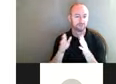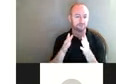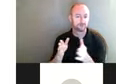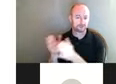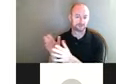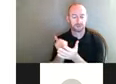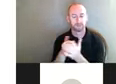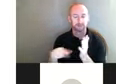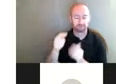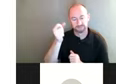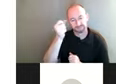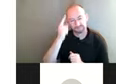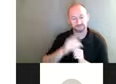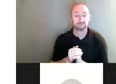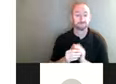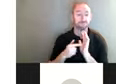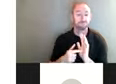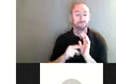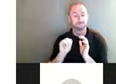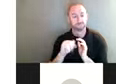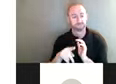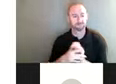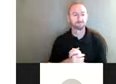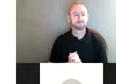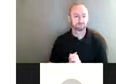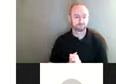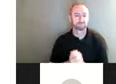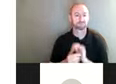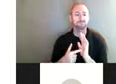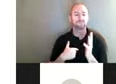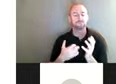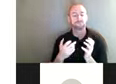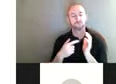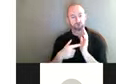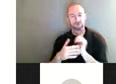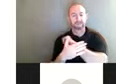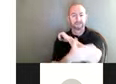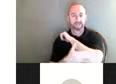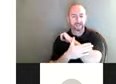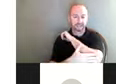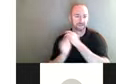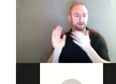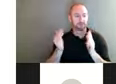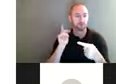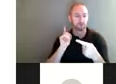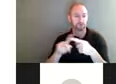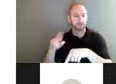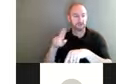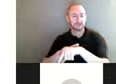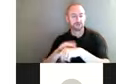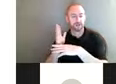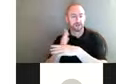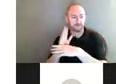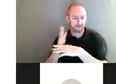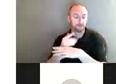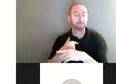interpret. So here, for instance, I knew in this example, I wanted to show how counties compared to national average. So I calculated out